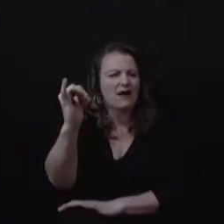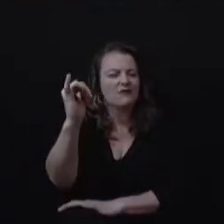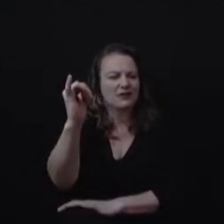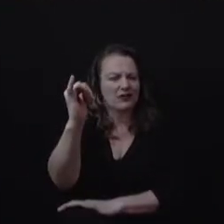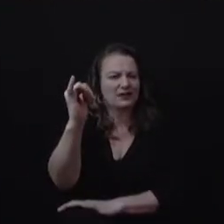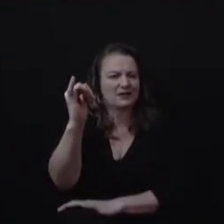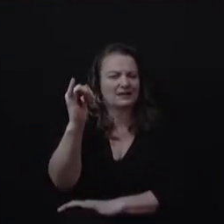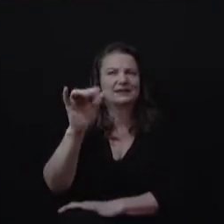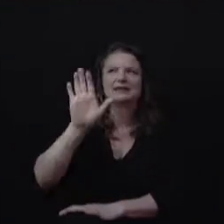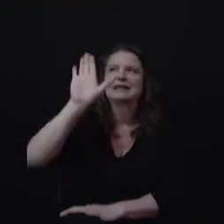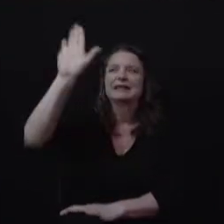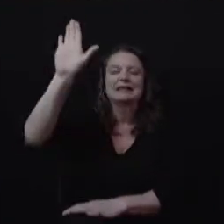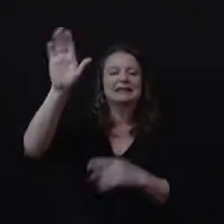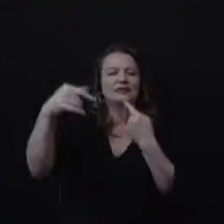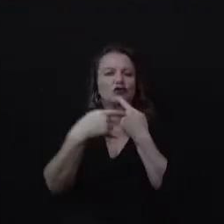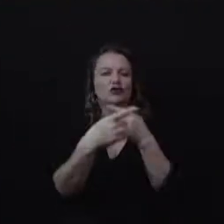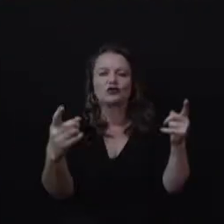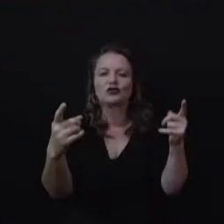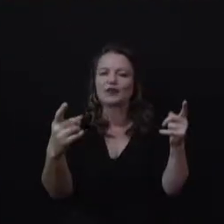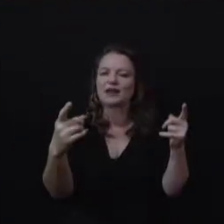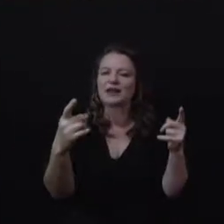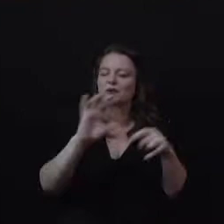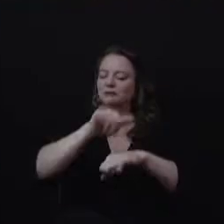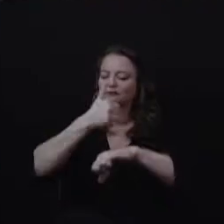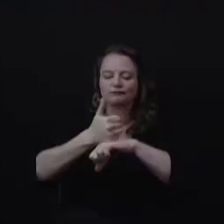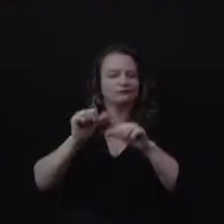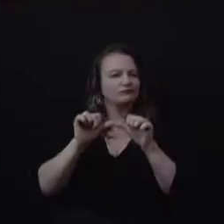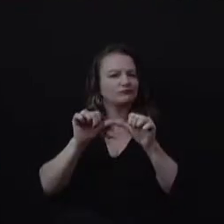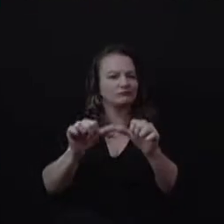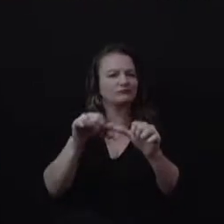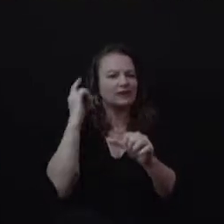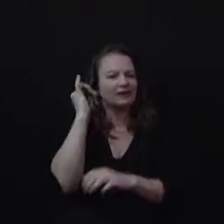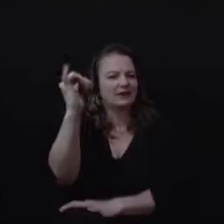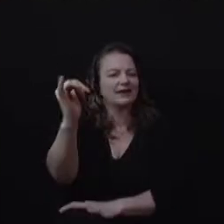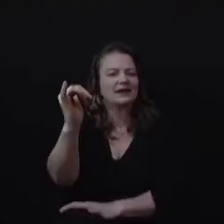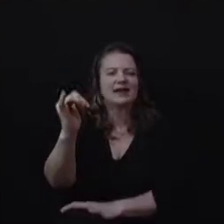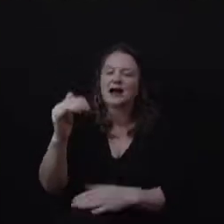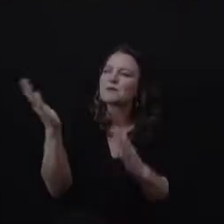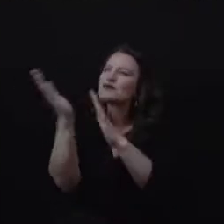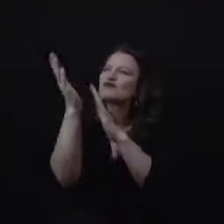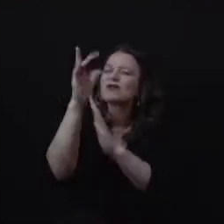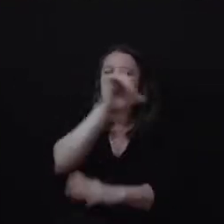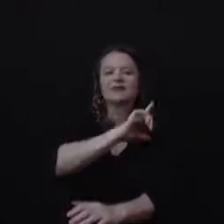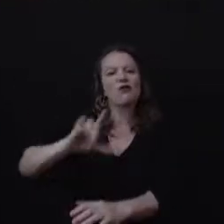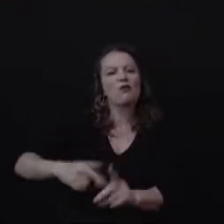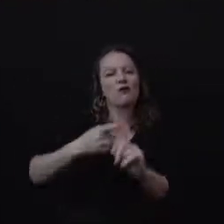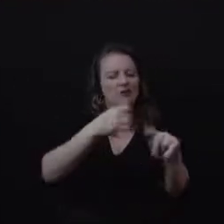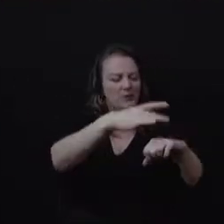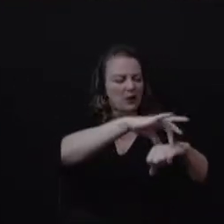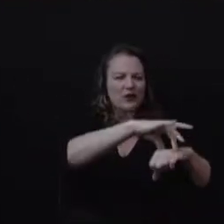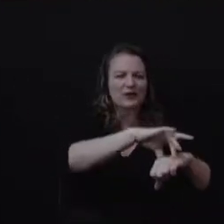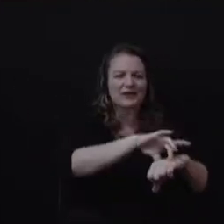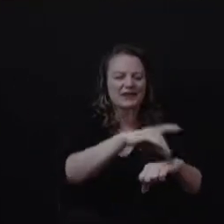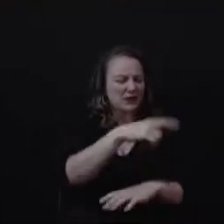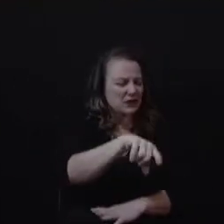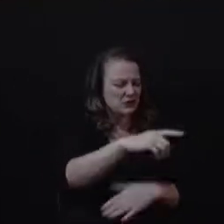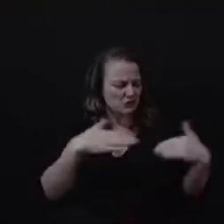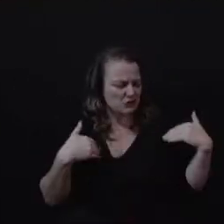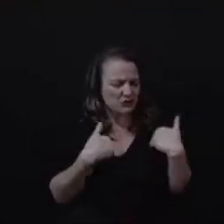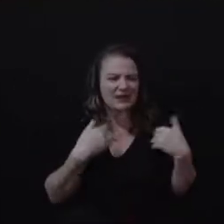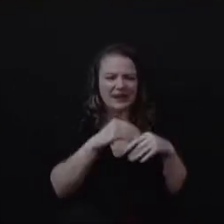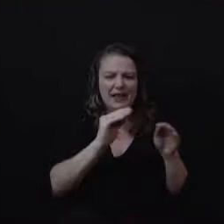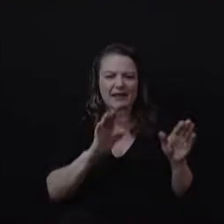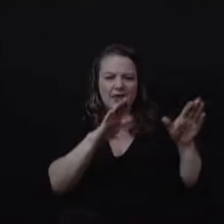ever. His decree will never be revoked. Praise the Lord from the earth, you creatures of the